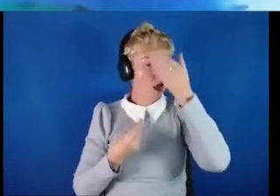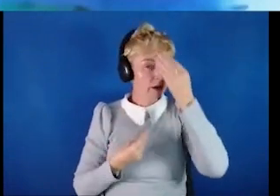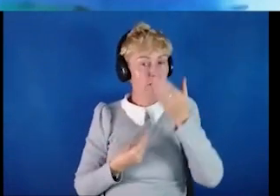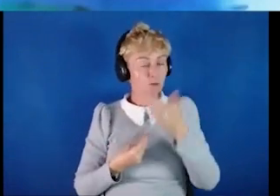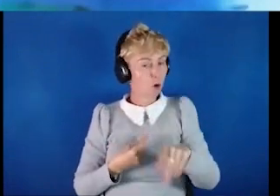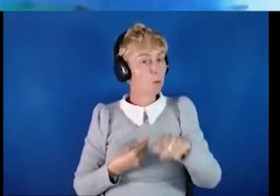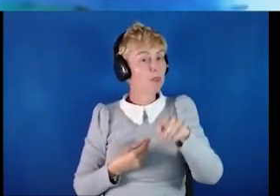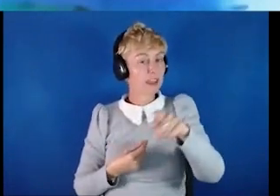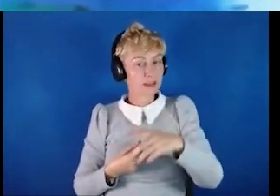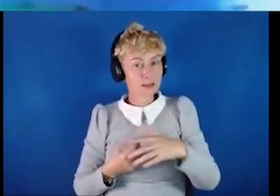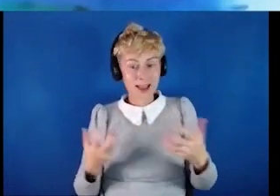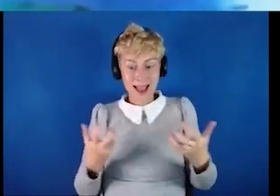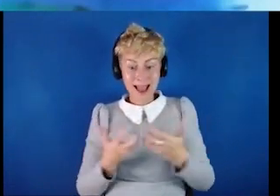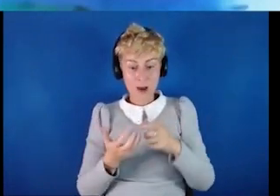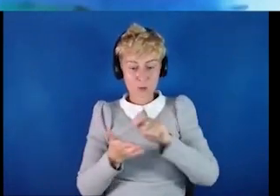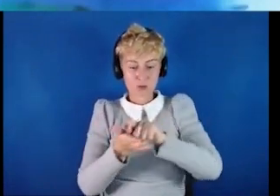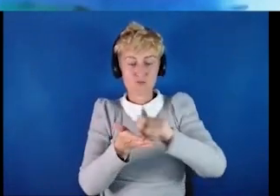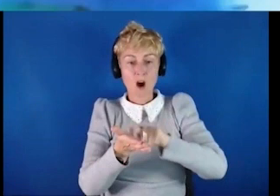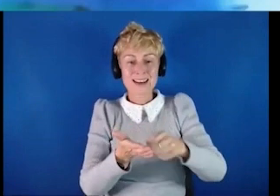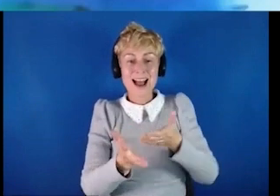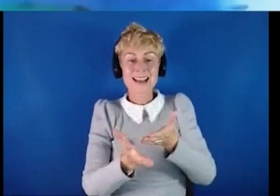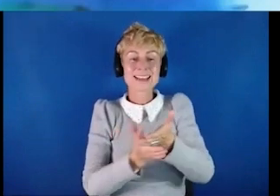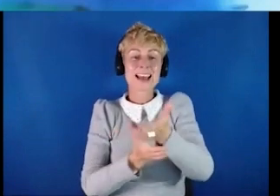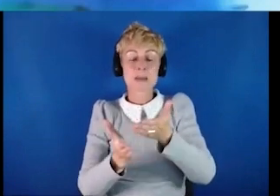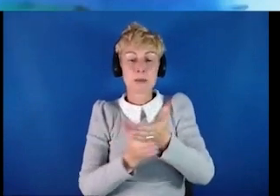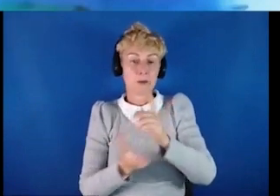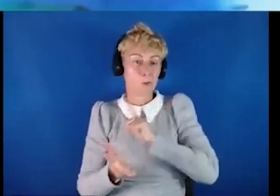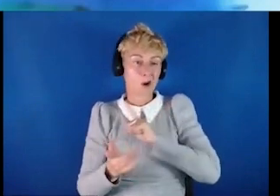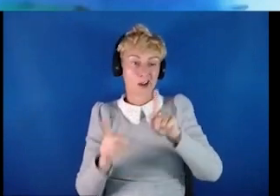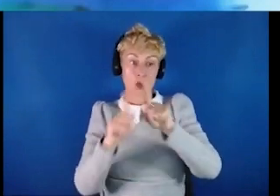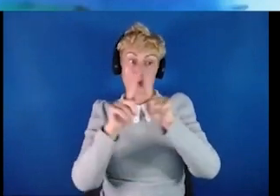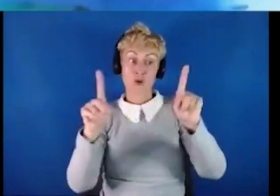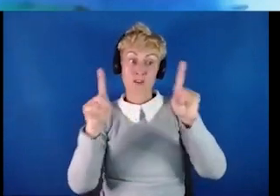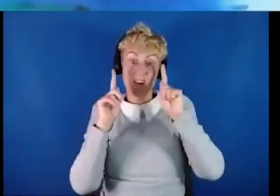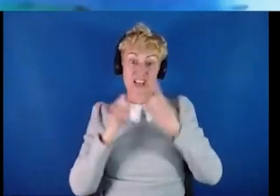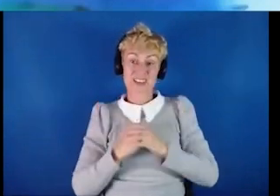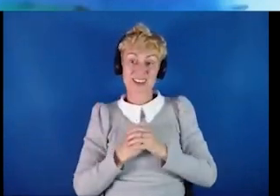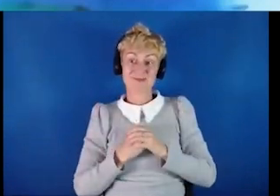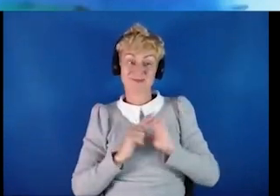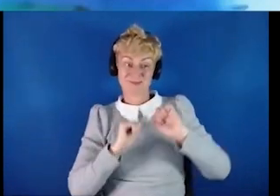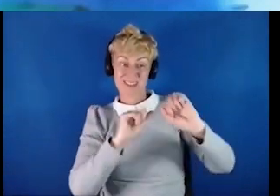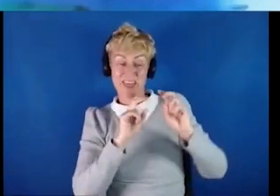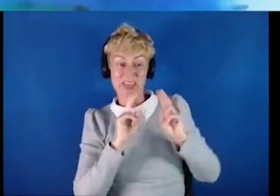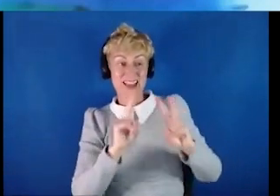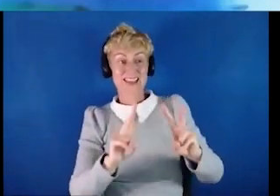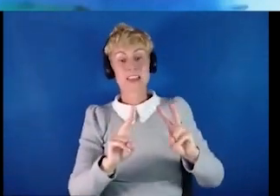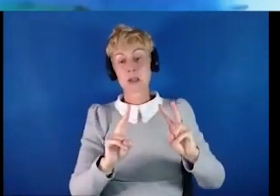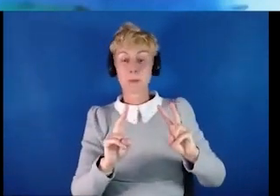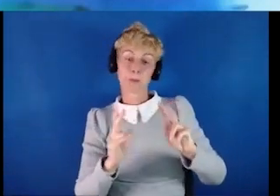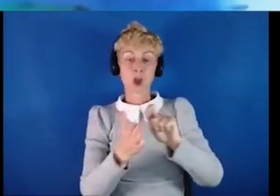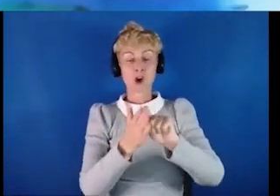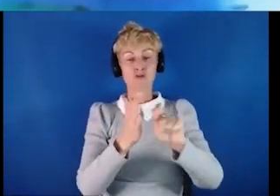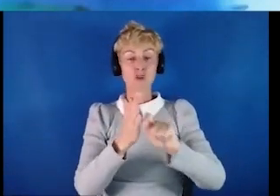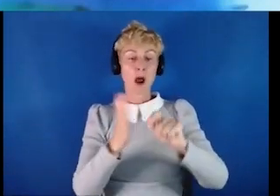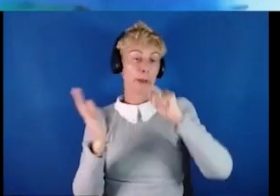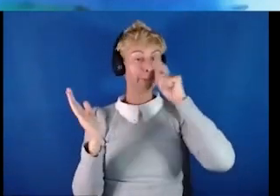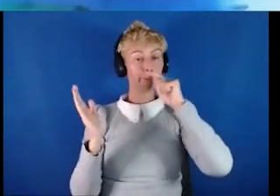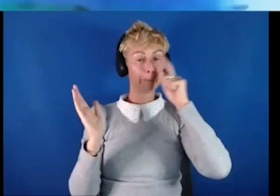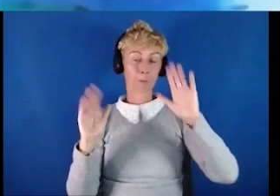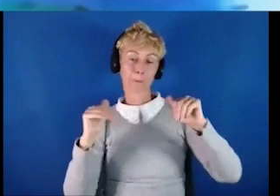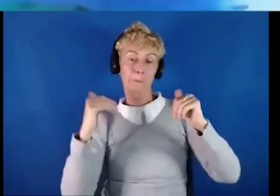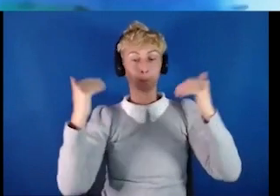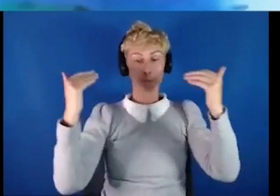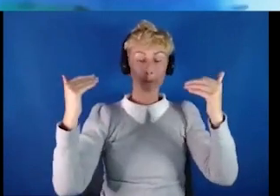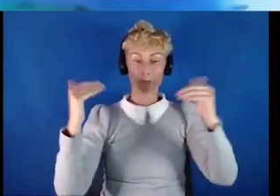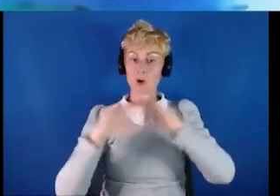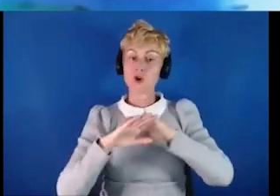write accessibly, because in the university system, we're trained to write inaccessibly. So now this was